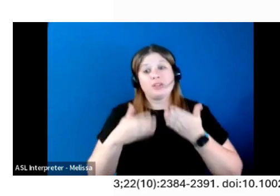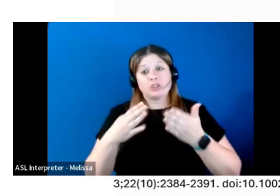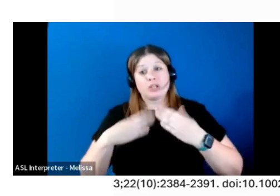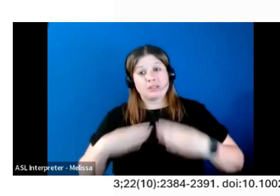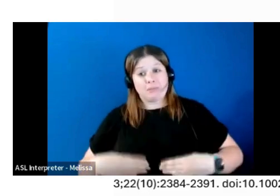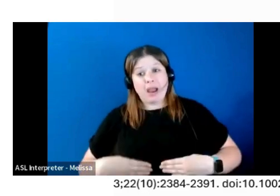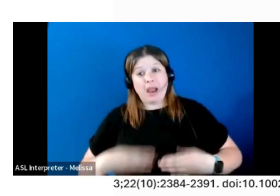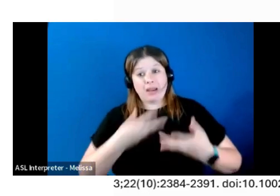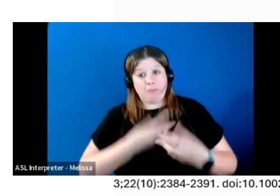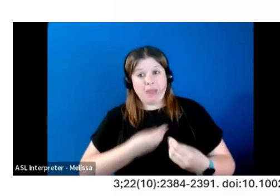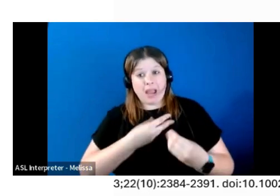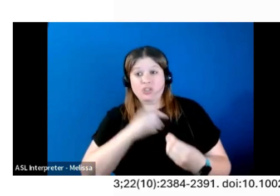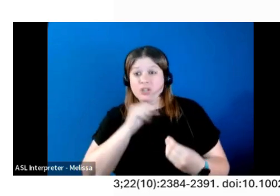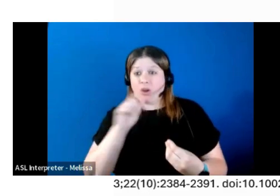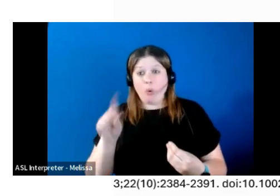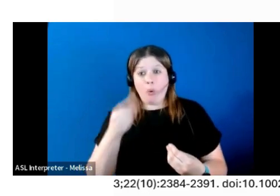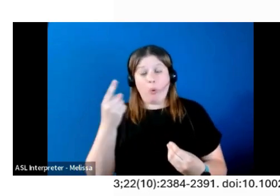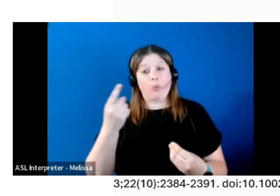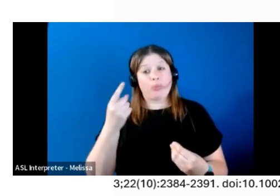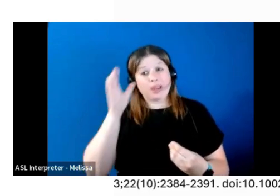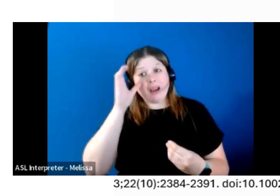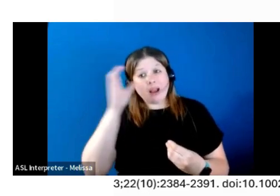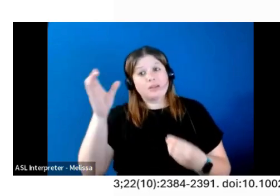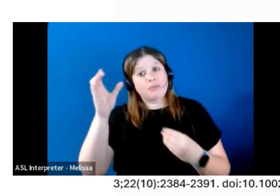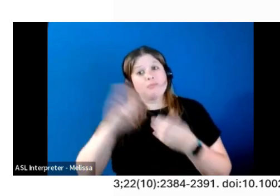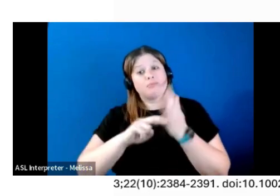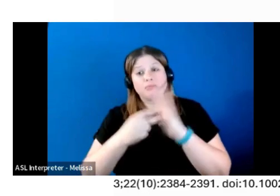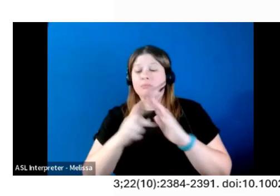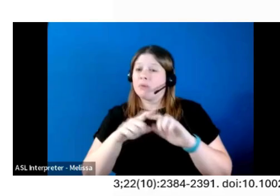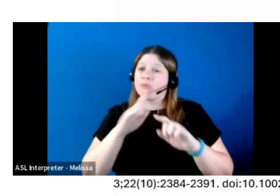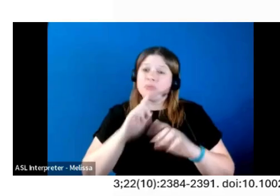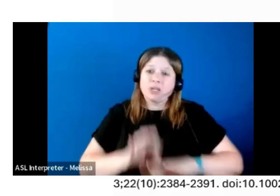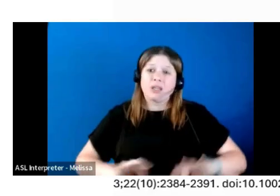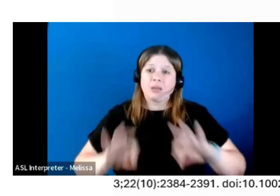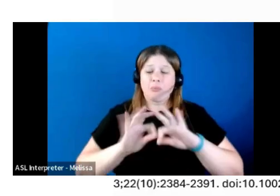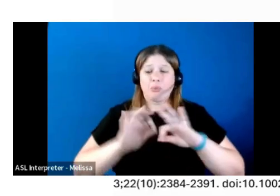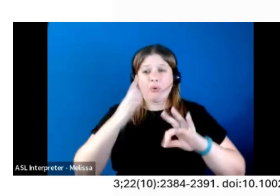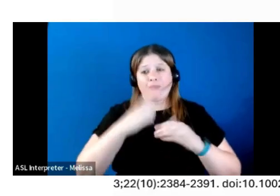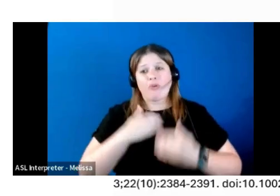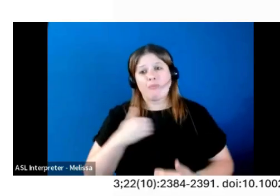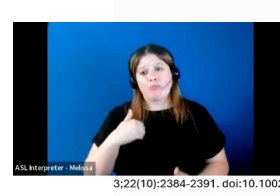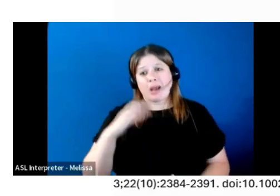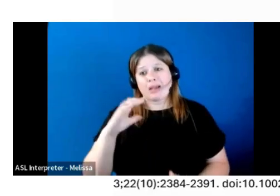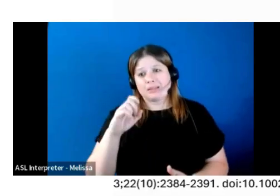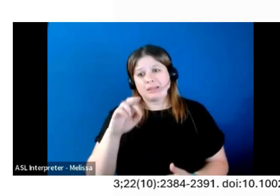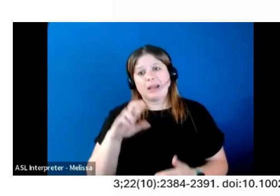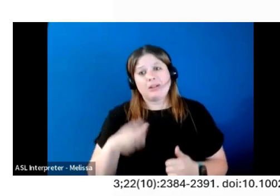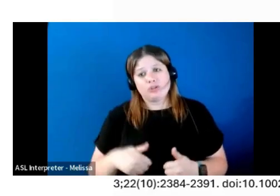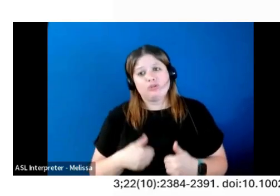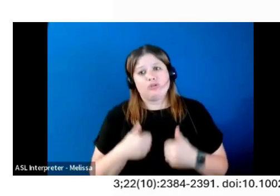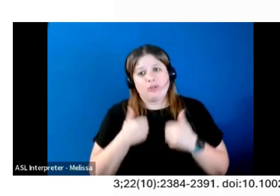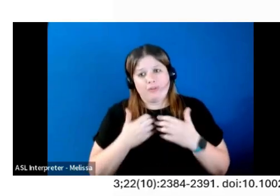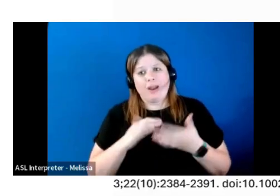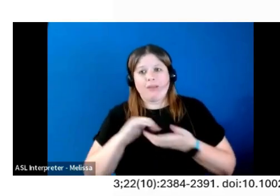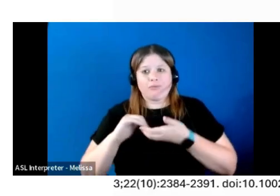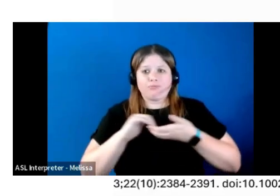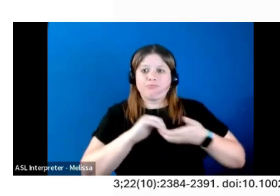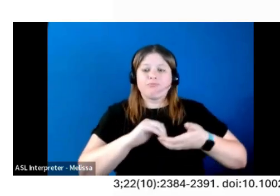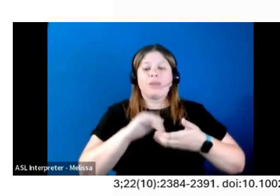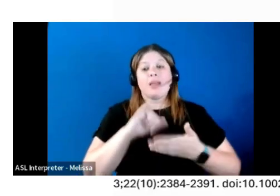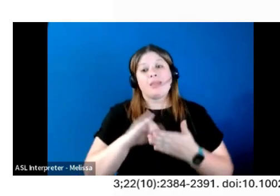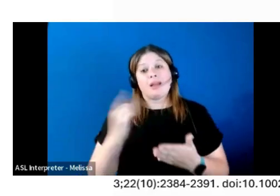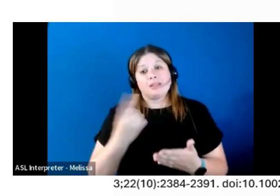conceptually meaningful, it's clinically relevant in breast cancer survivorship and something we can actually support